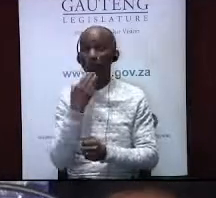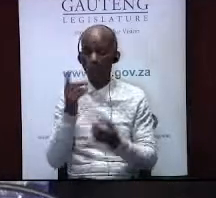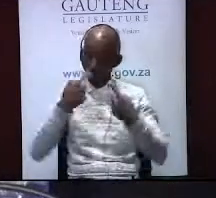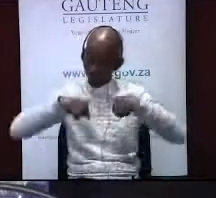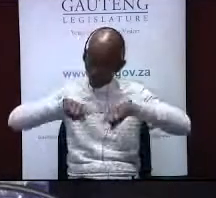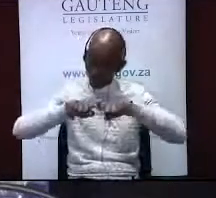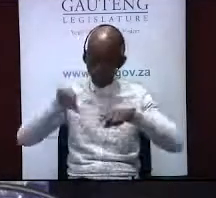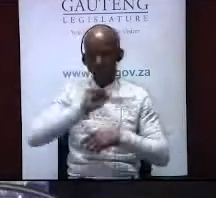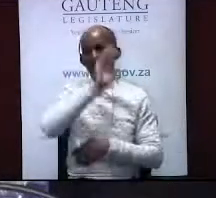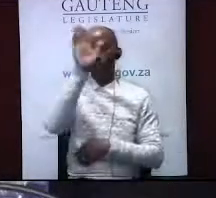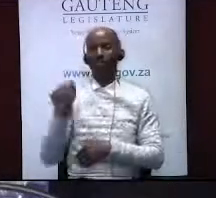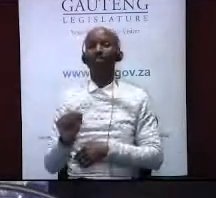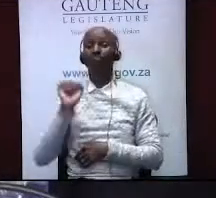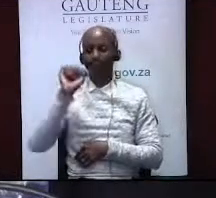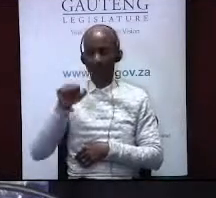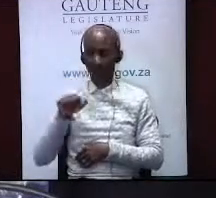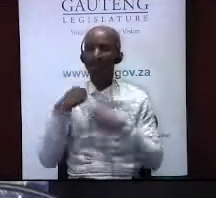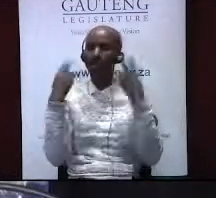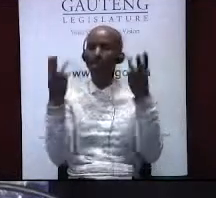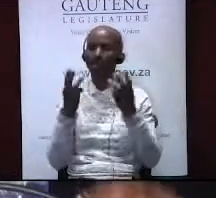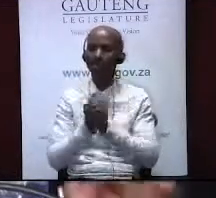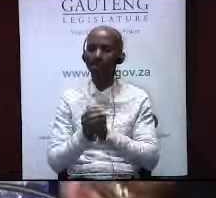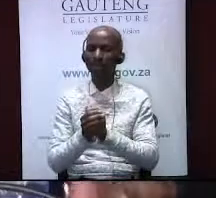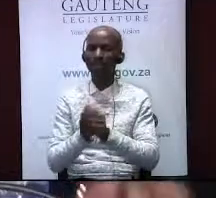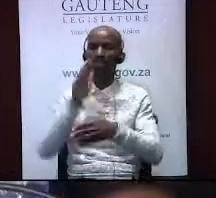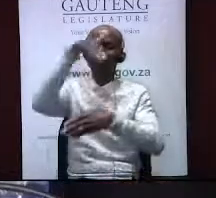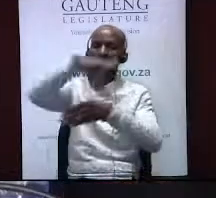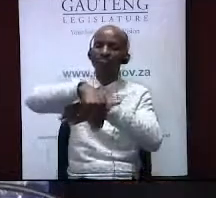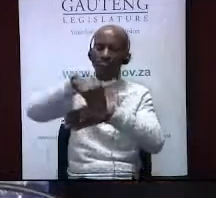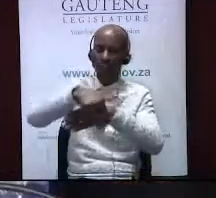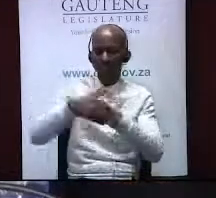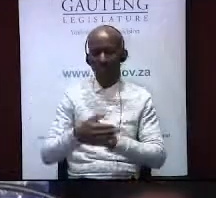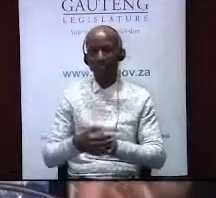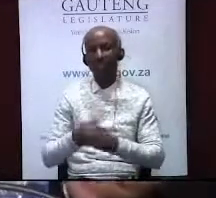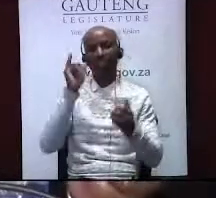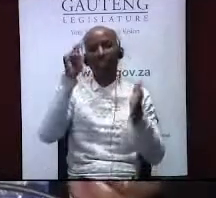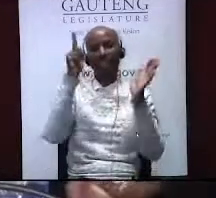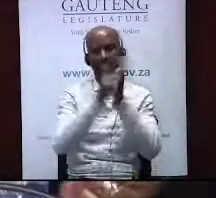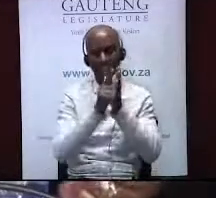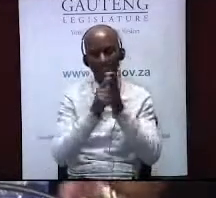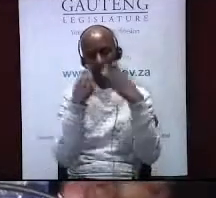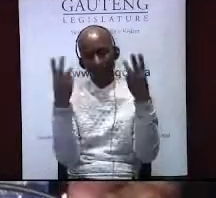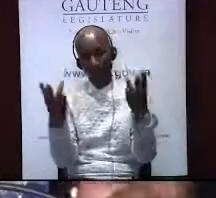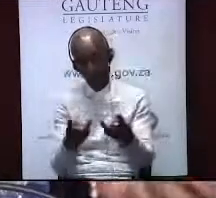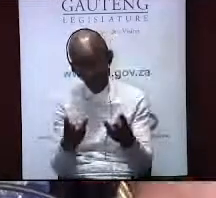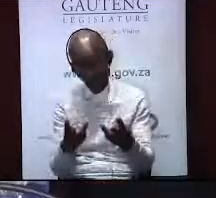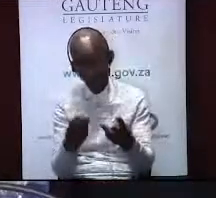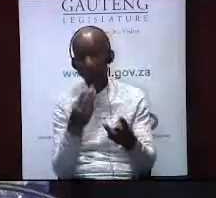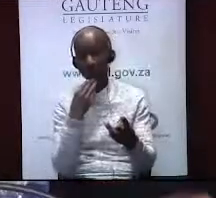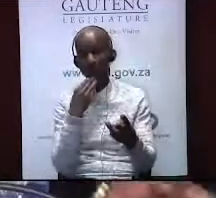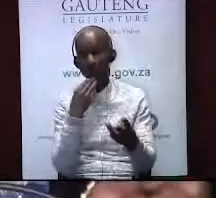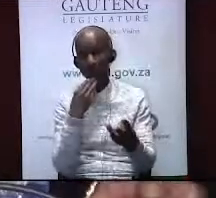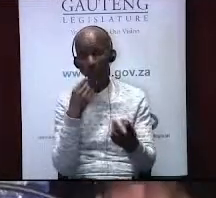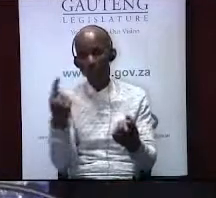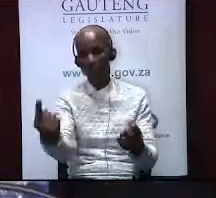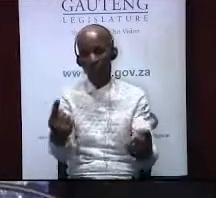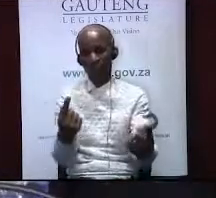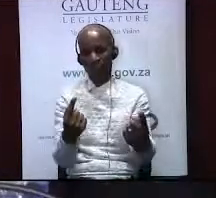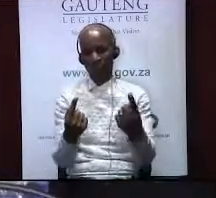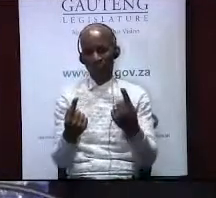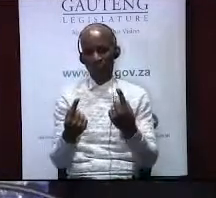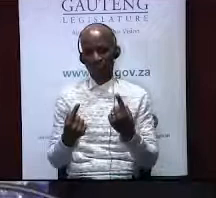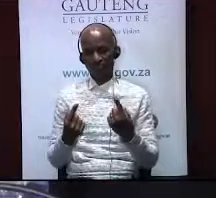South Africans. Those foreigners, those illegal foreigners, tedi jang,